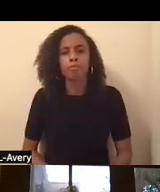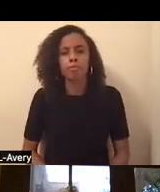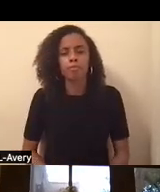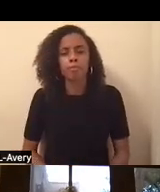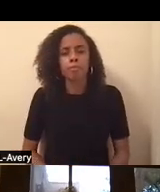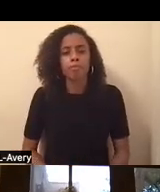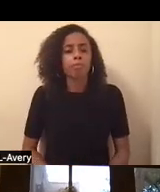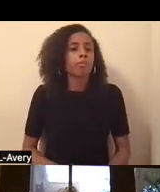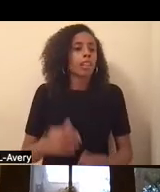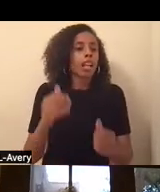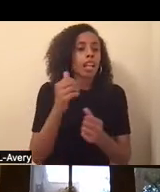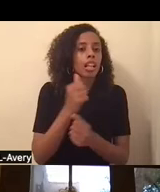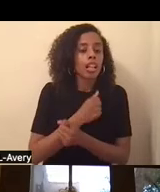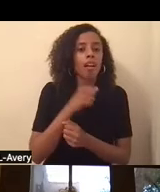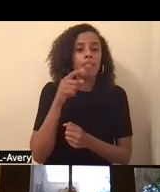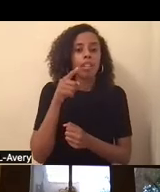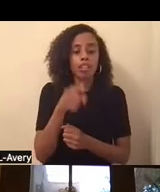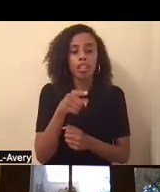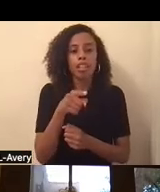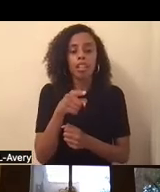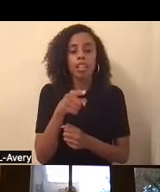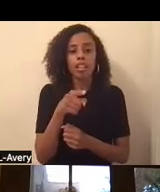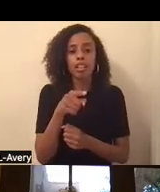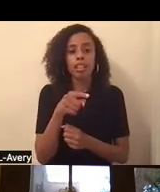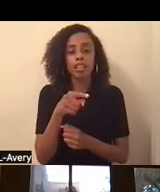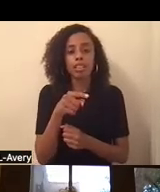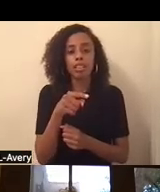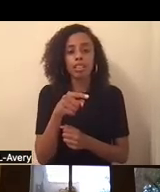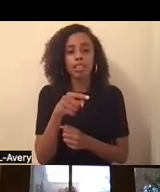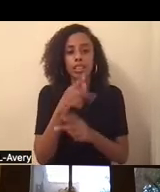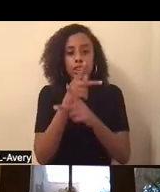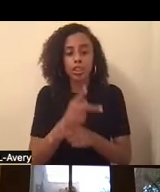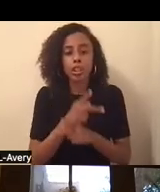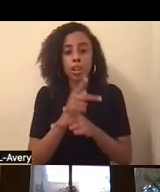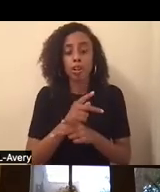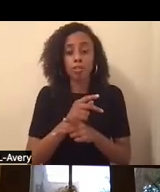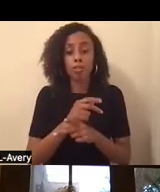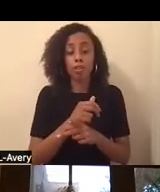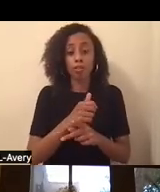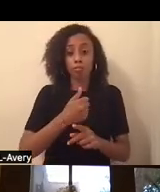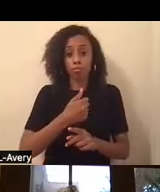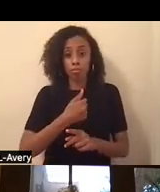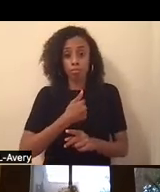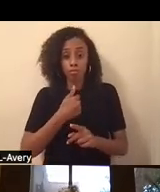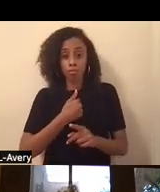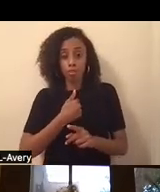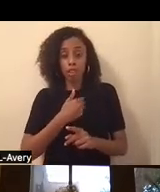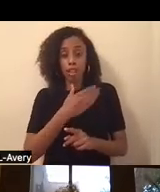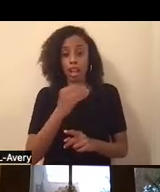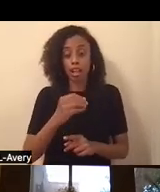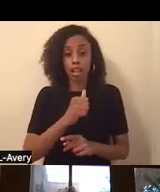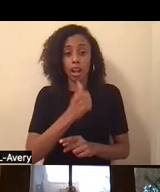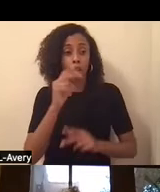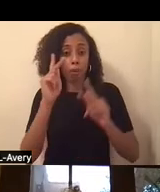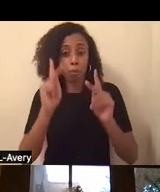Love is the will to nurture our own and another's spiritual growth. Love is the